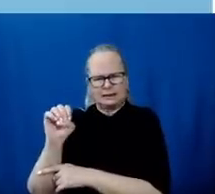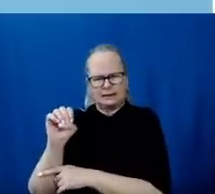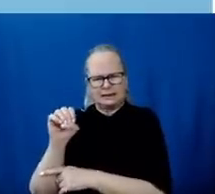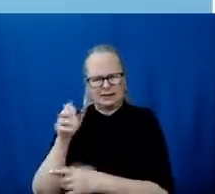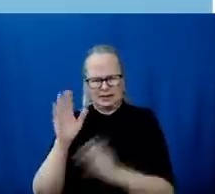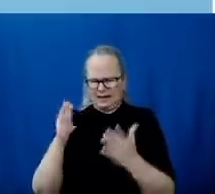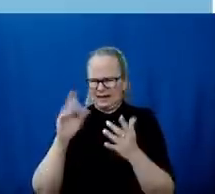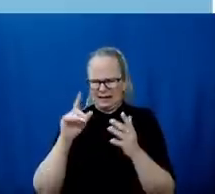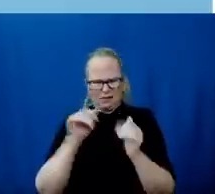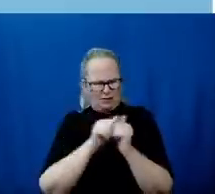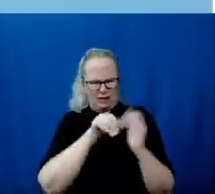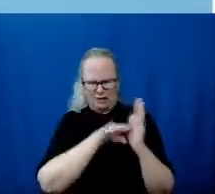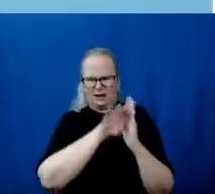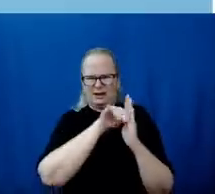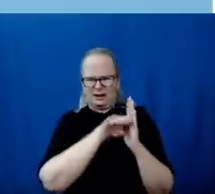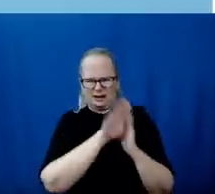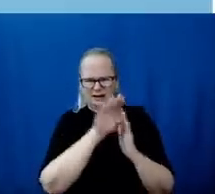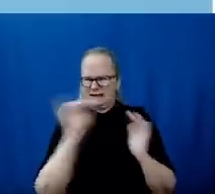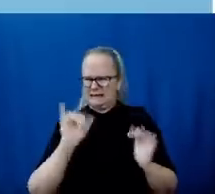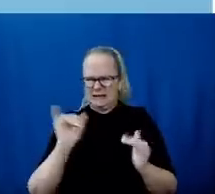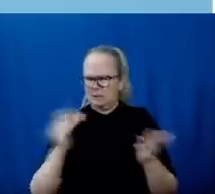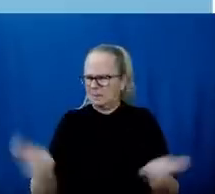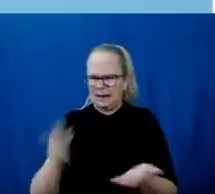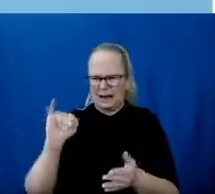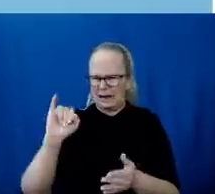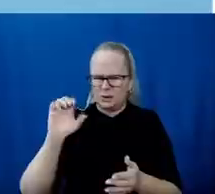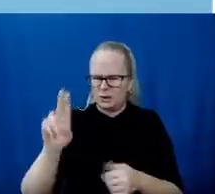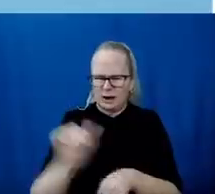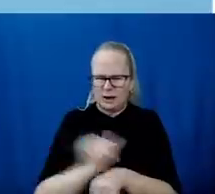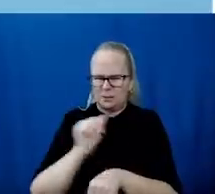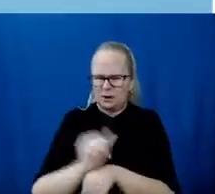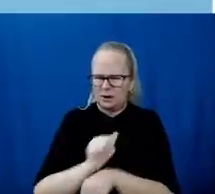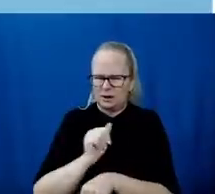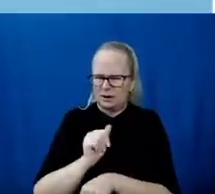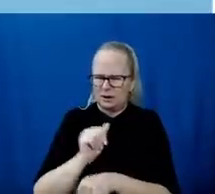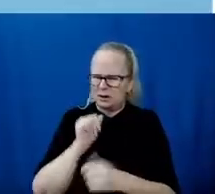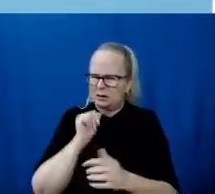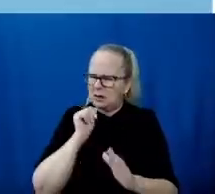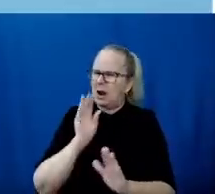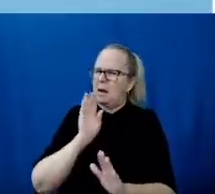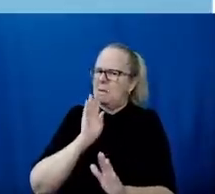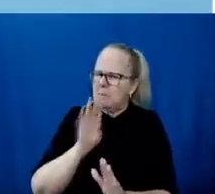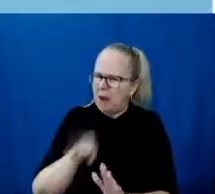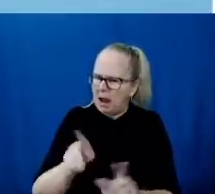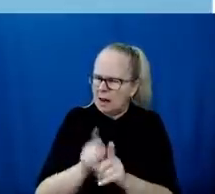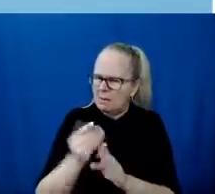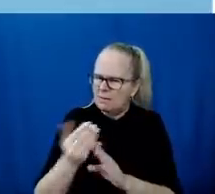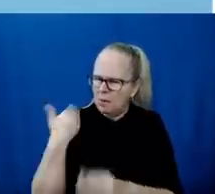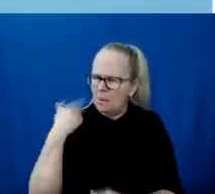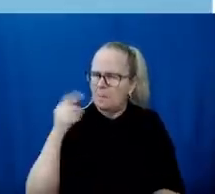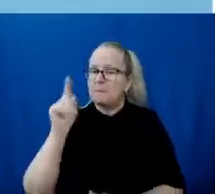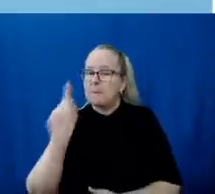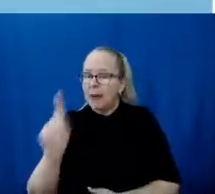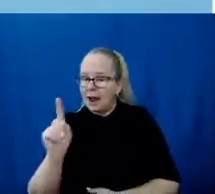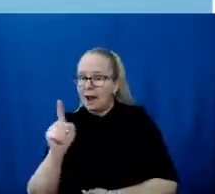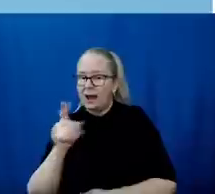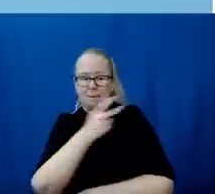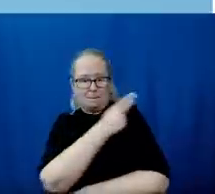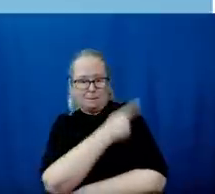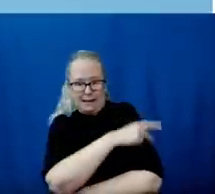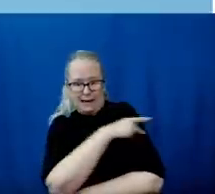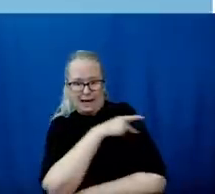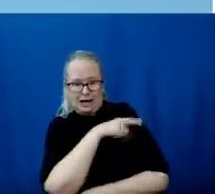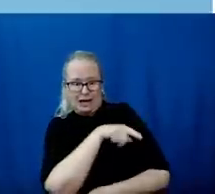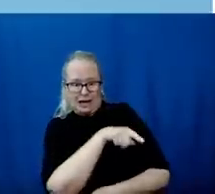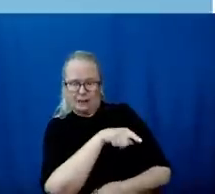inpatients, which is kind of what we're in here in Alberta as well. ICU not being as bad as before, but inpatients certainly